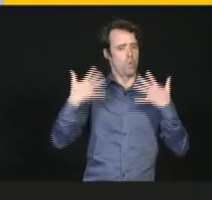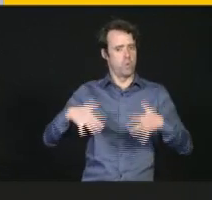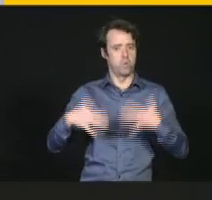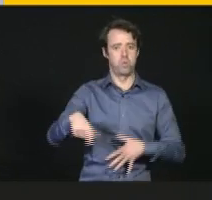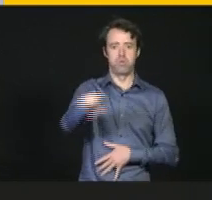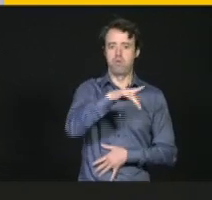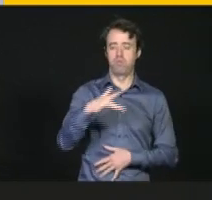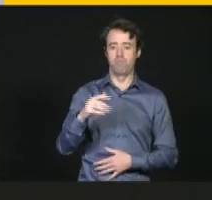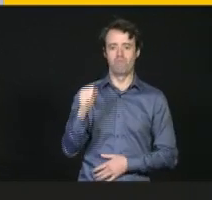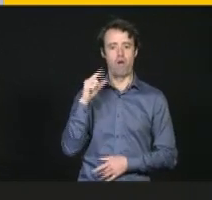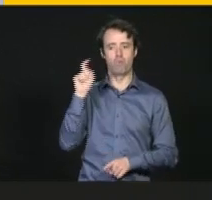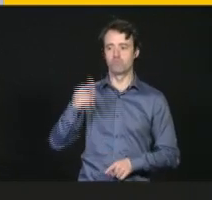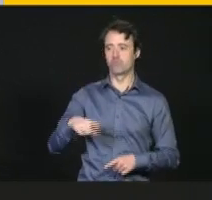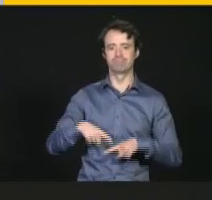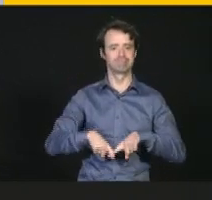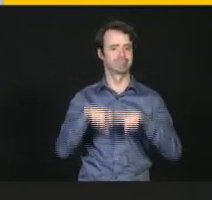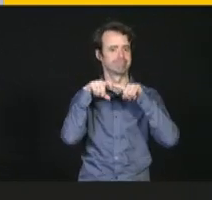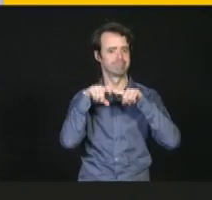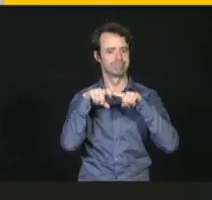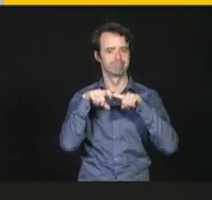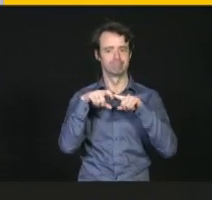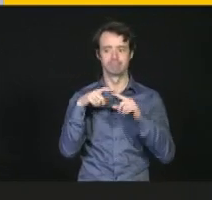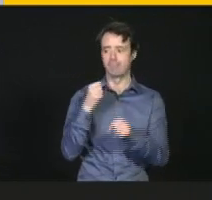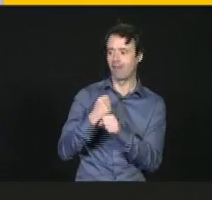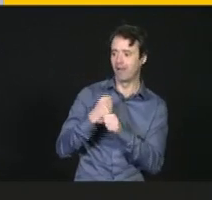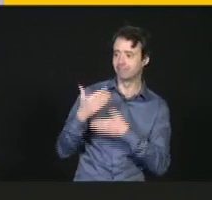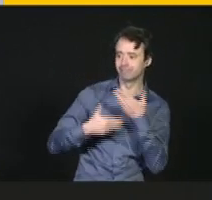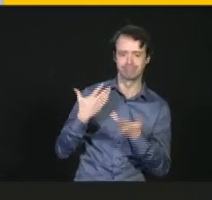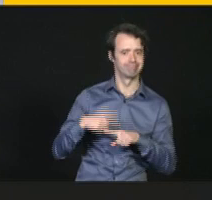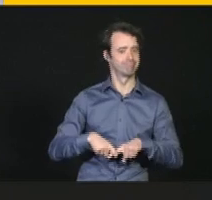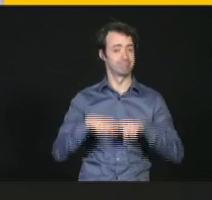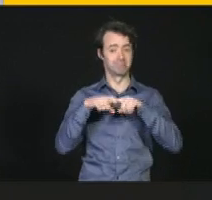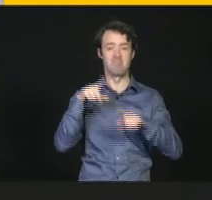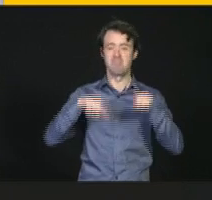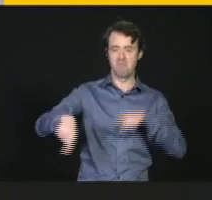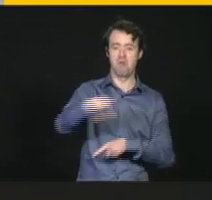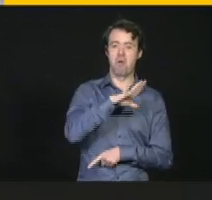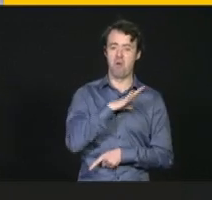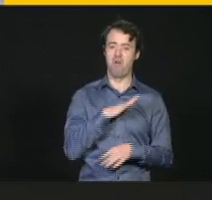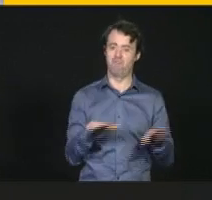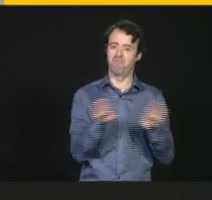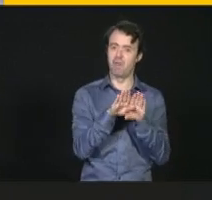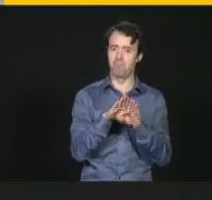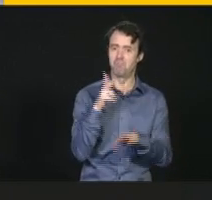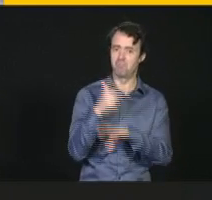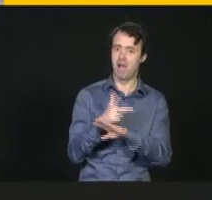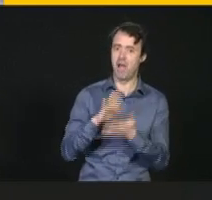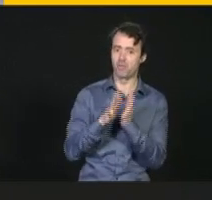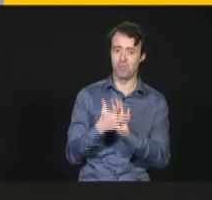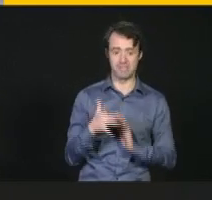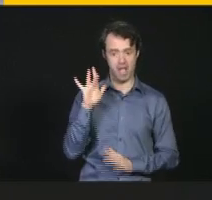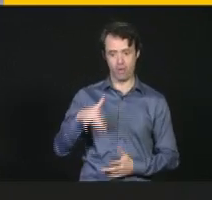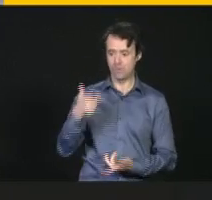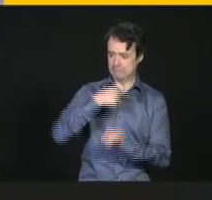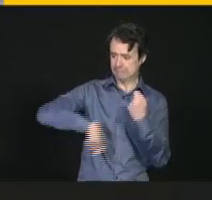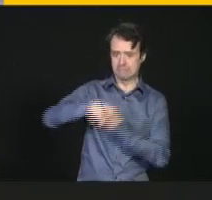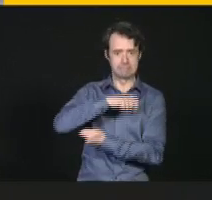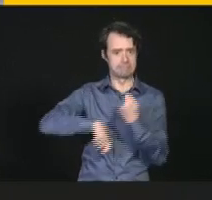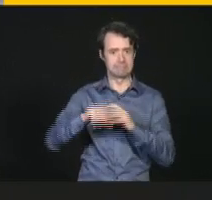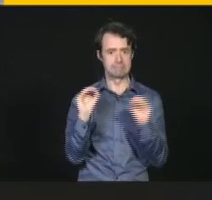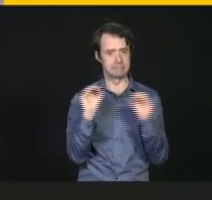the foreseeable future. And because money isn't coming in, you can't afford to keep your employees on the